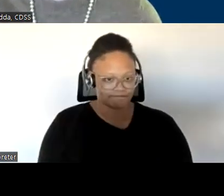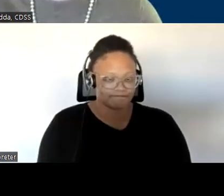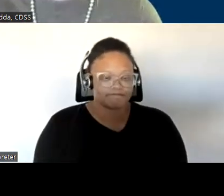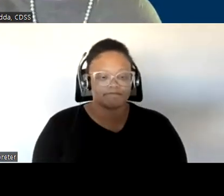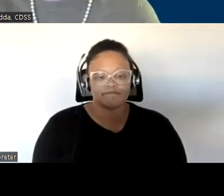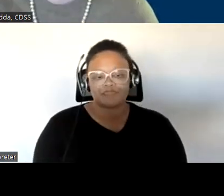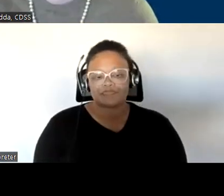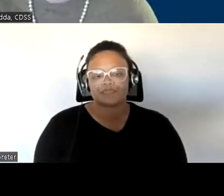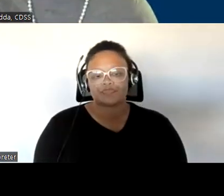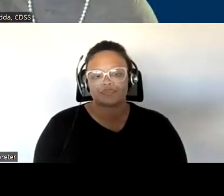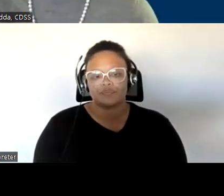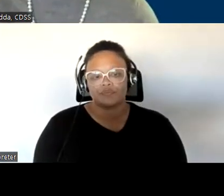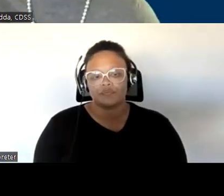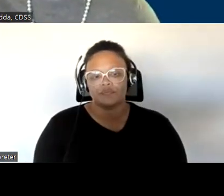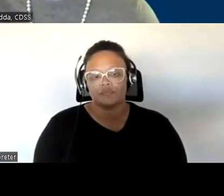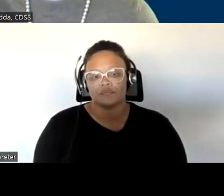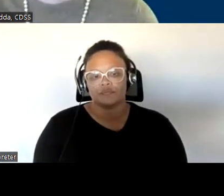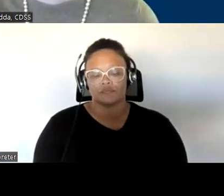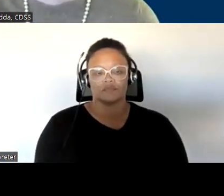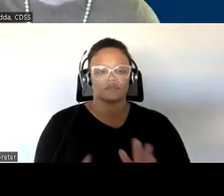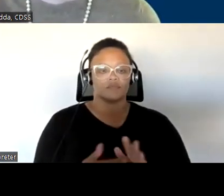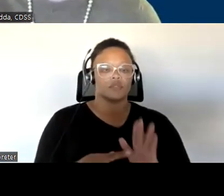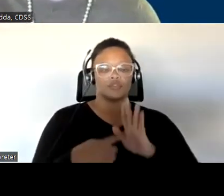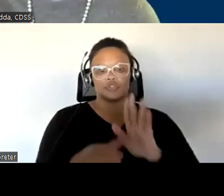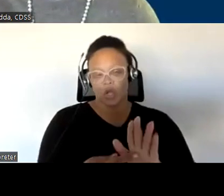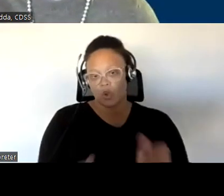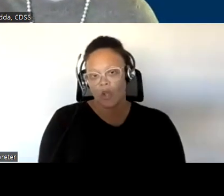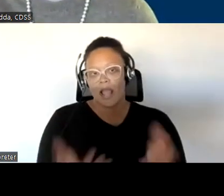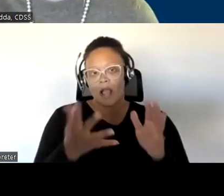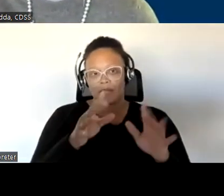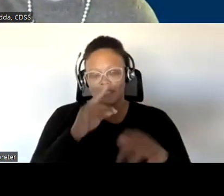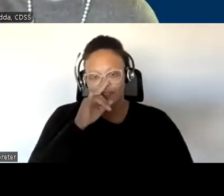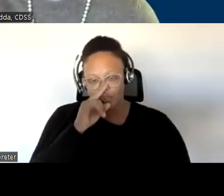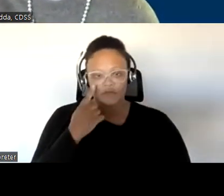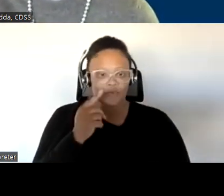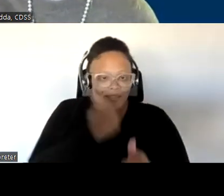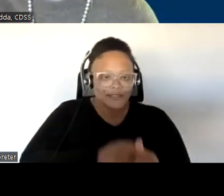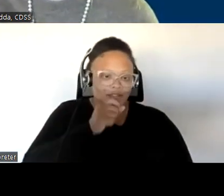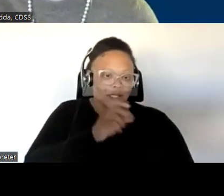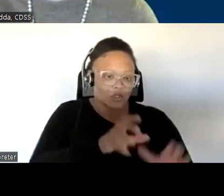And then here I'm going to indicate the children that I currently serve.